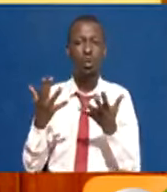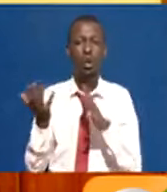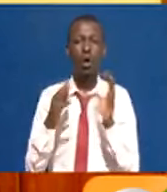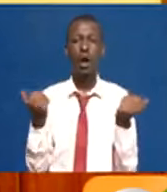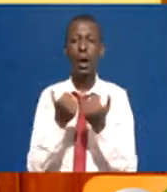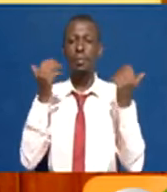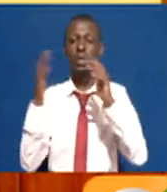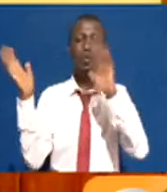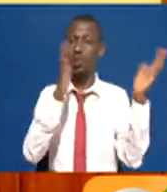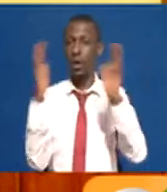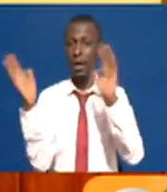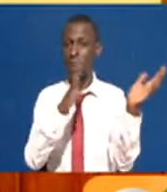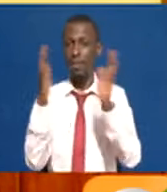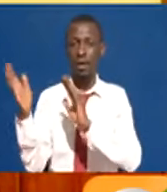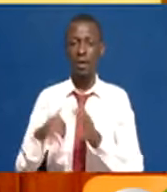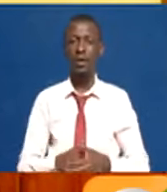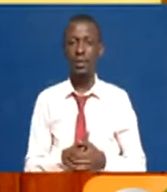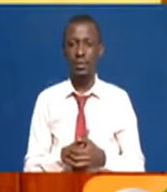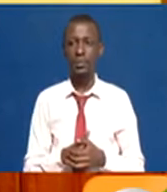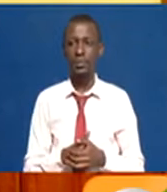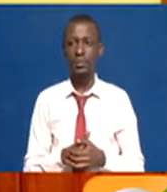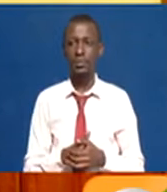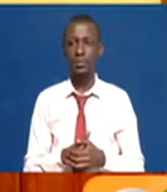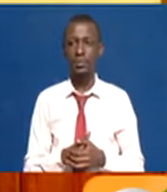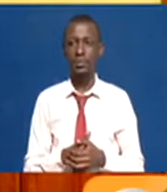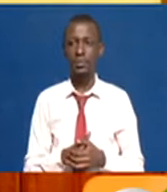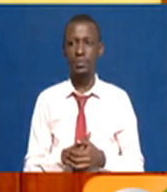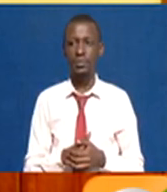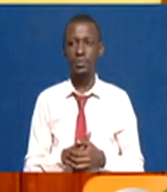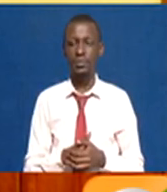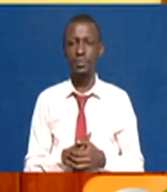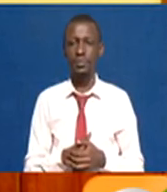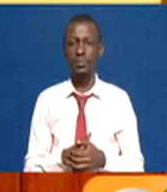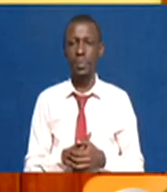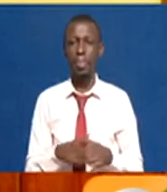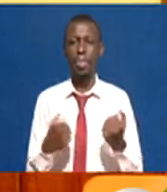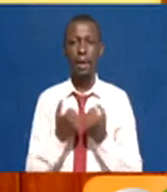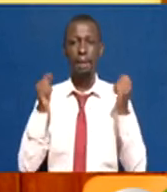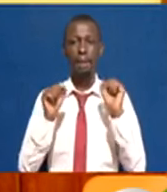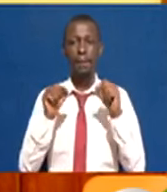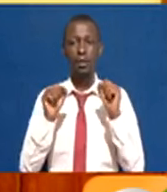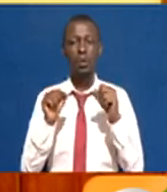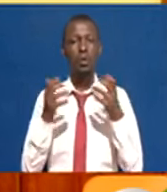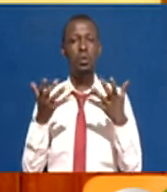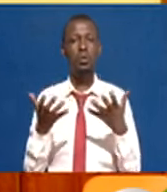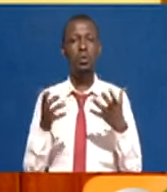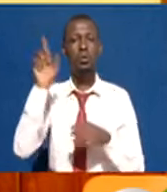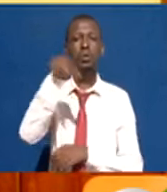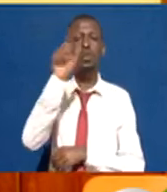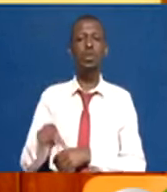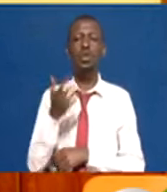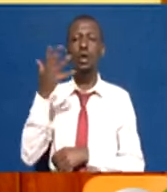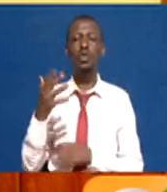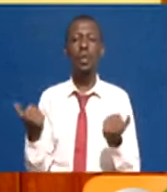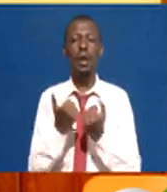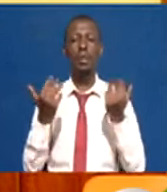patterns. So it was quite unfortunate for one to come out and say that El Nino is not